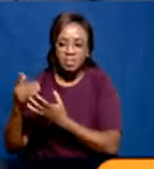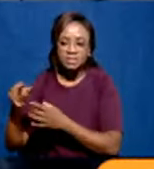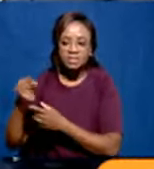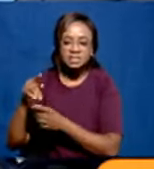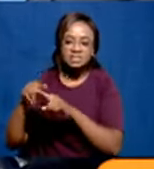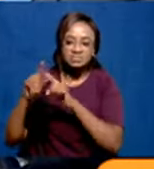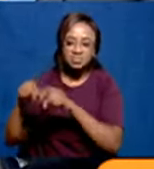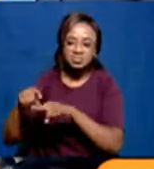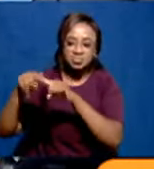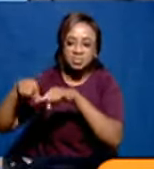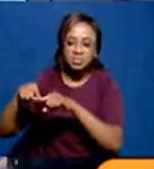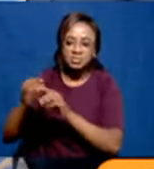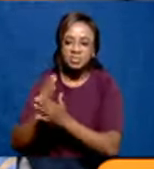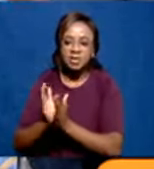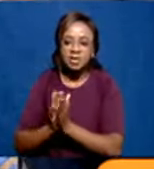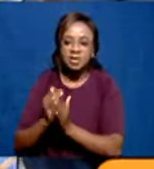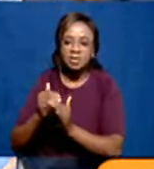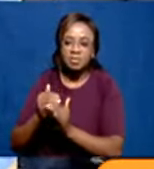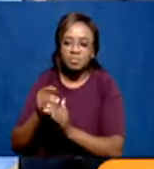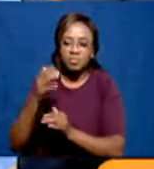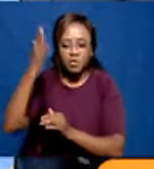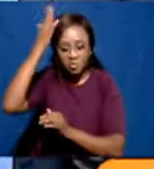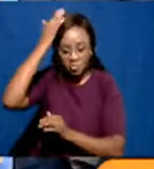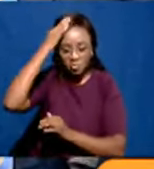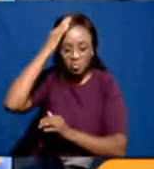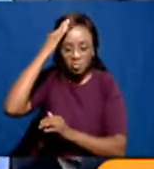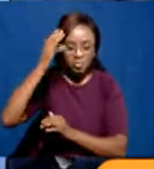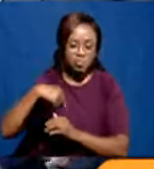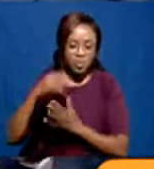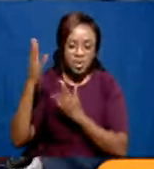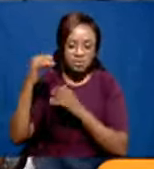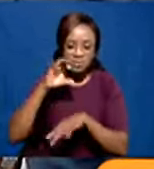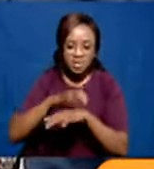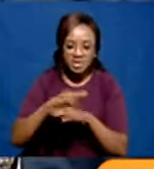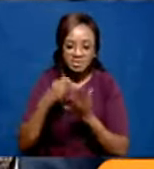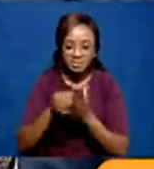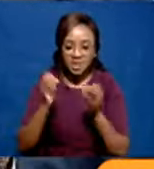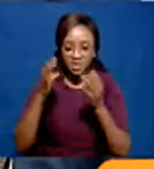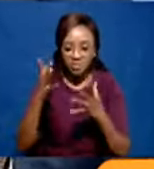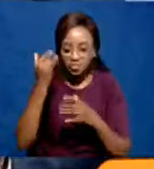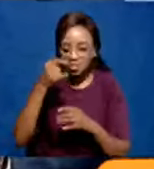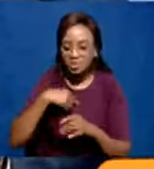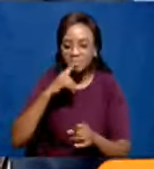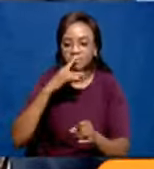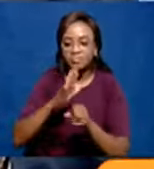only be determined when we know how much money we anticipate to have. Mm-hmm. Otherwise, we'll be making a promise on